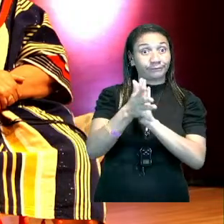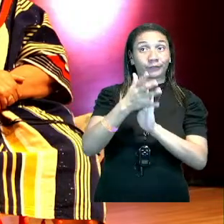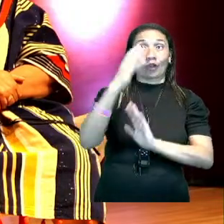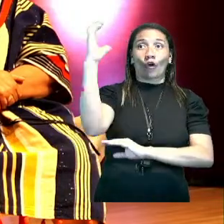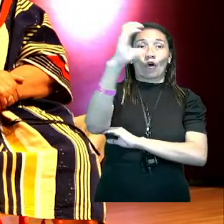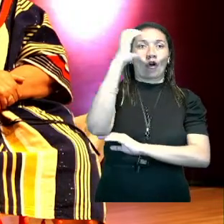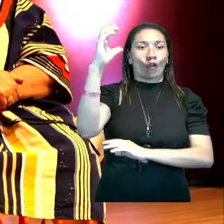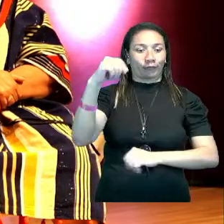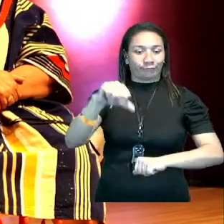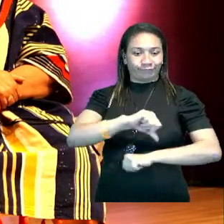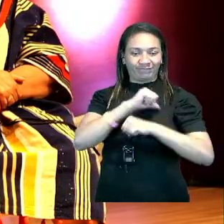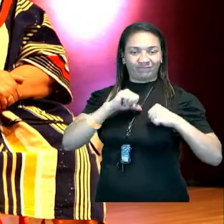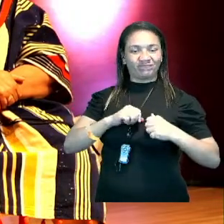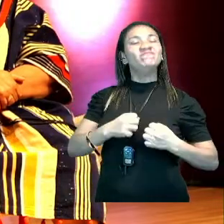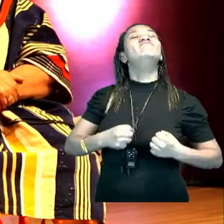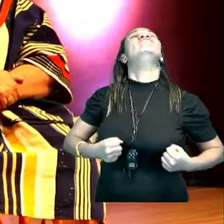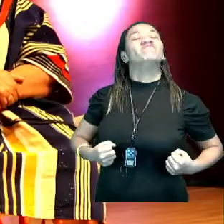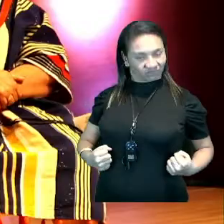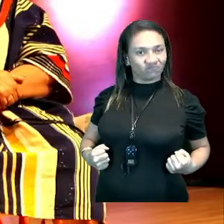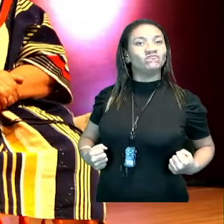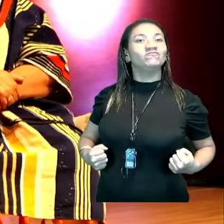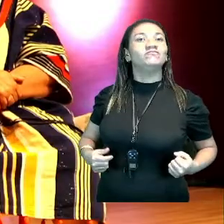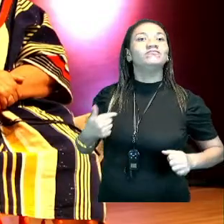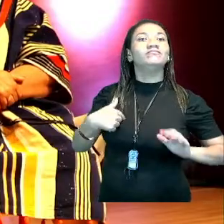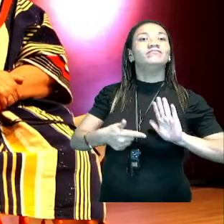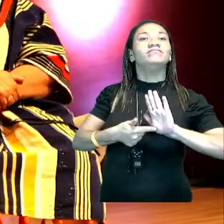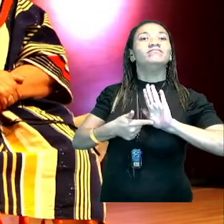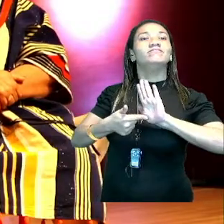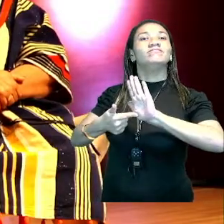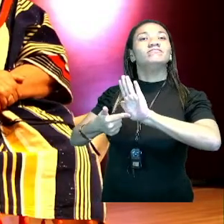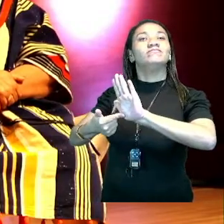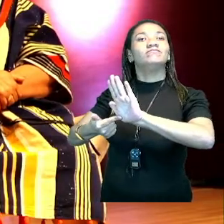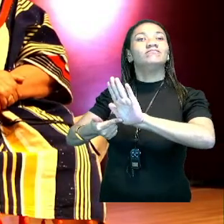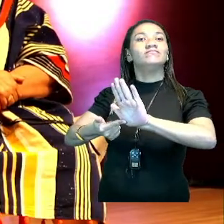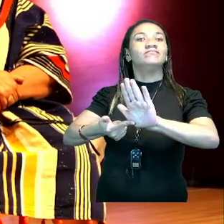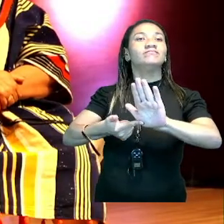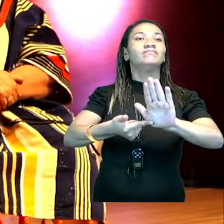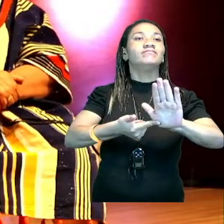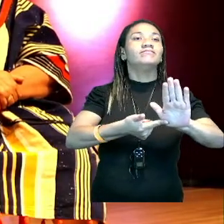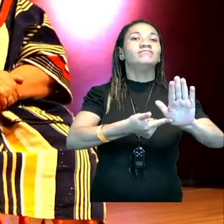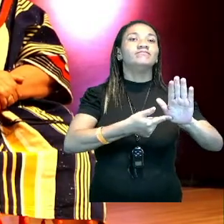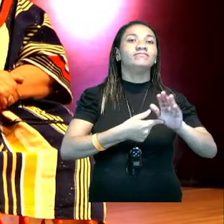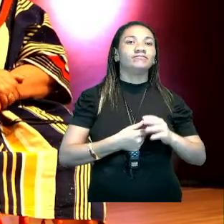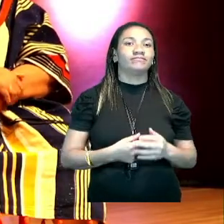But today, I can tell Colombia that I have my heart in the right place.